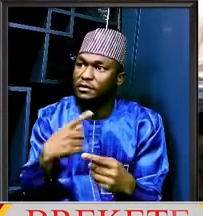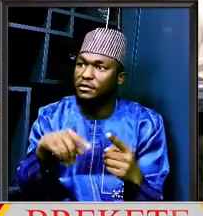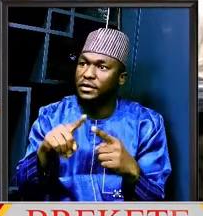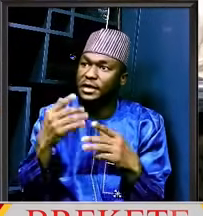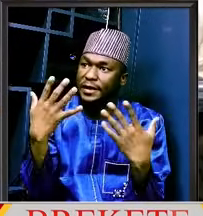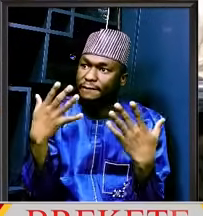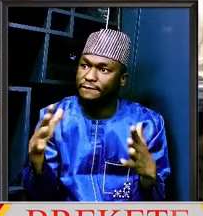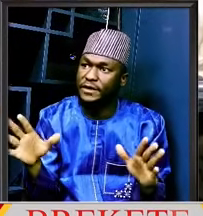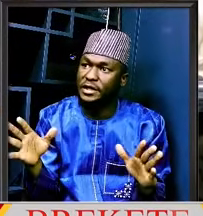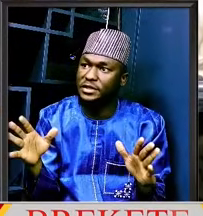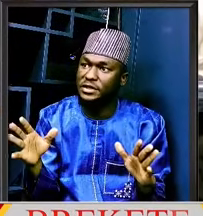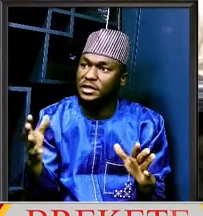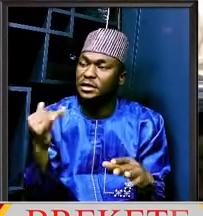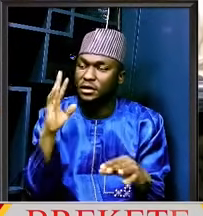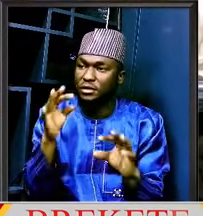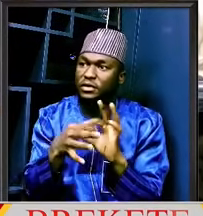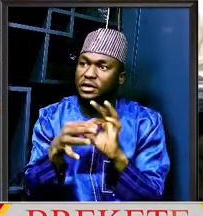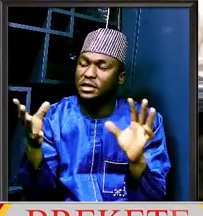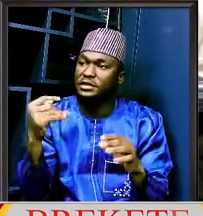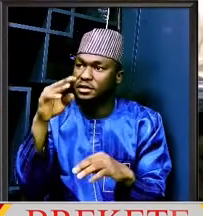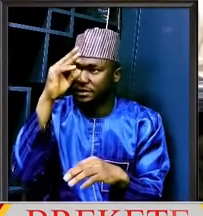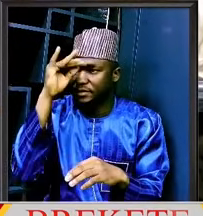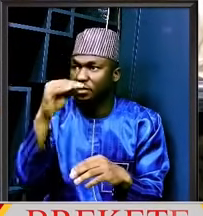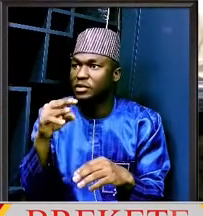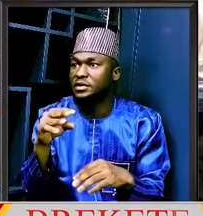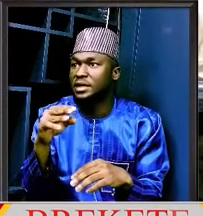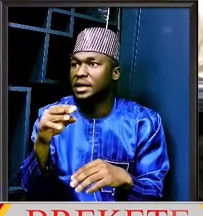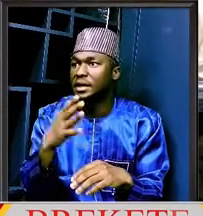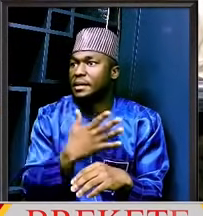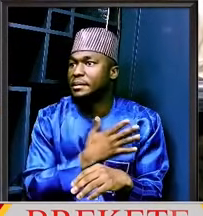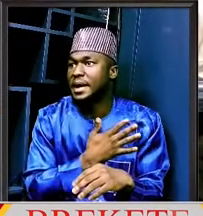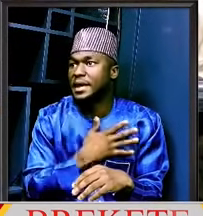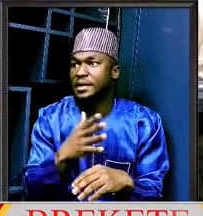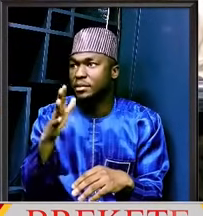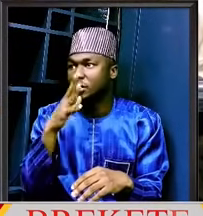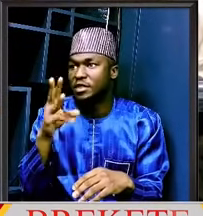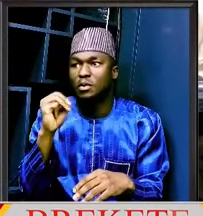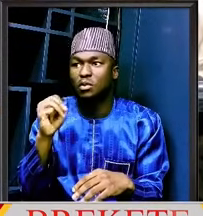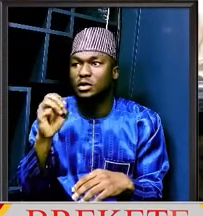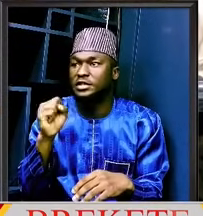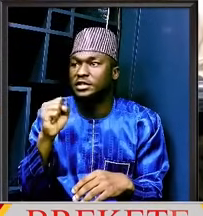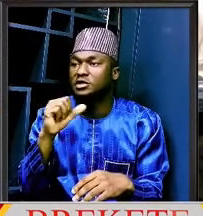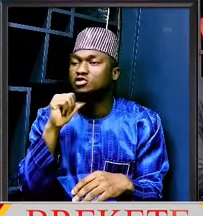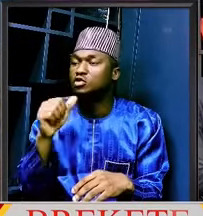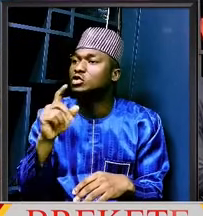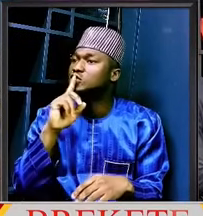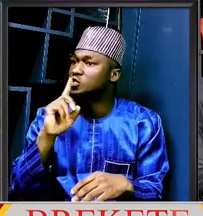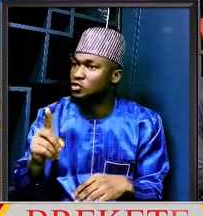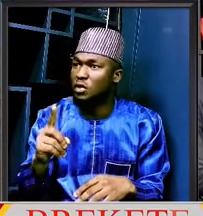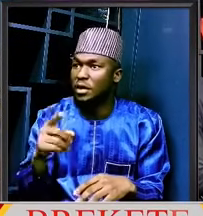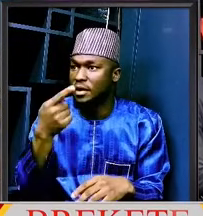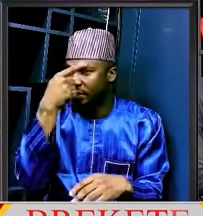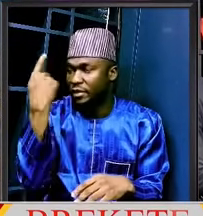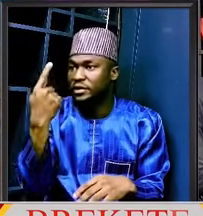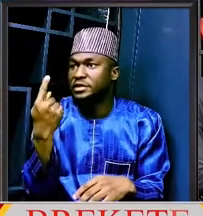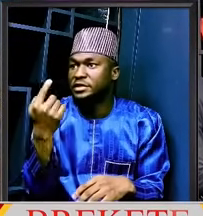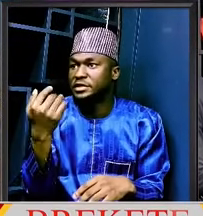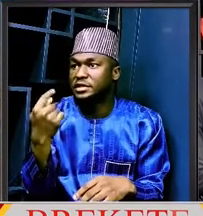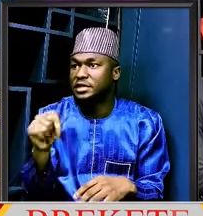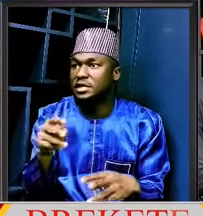settle, before they would release those boys. My mother was not sure of them because of the way they had been so